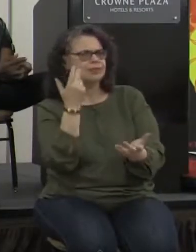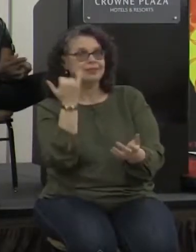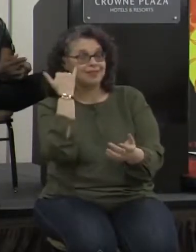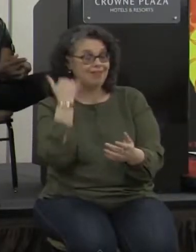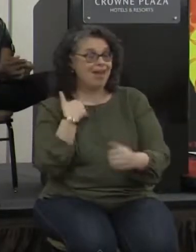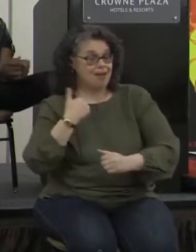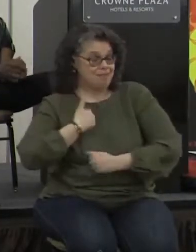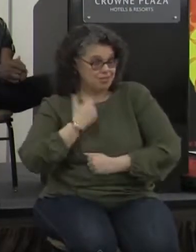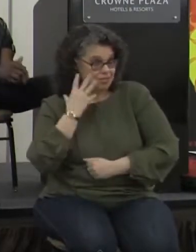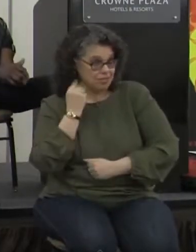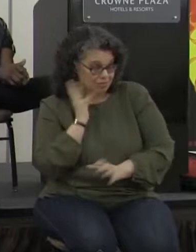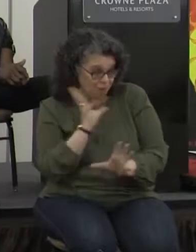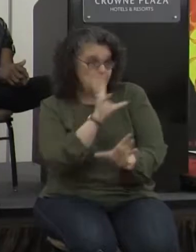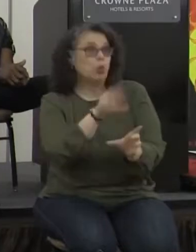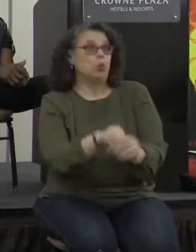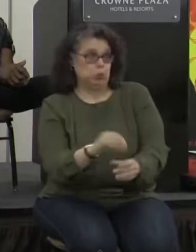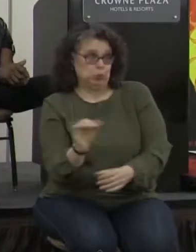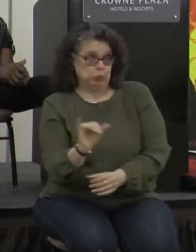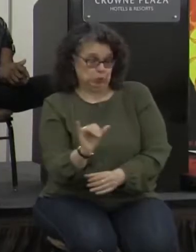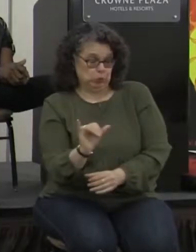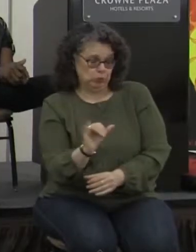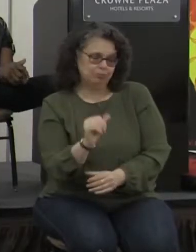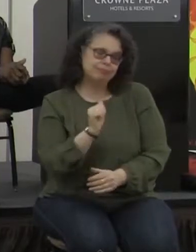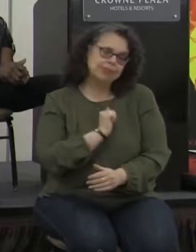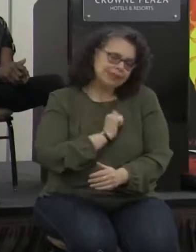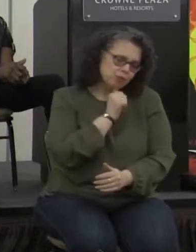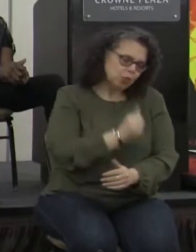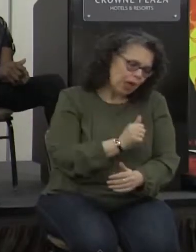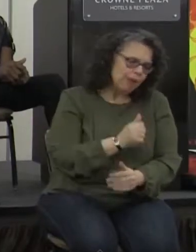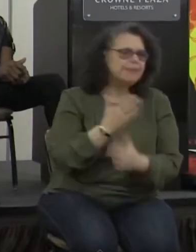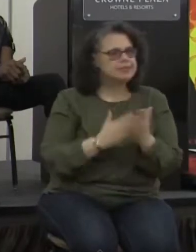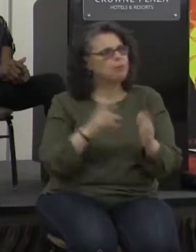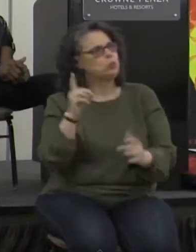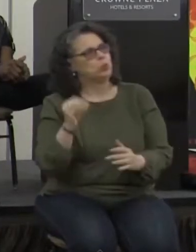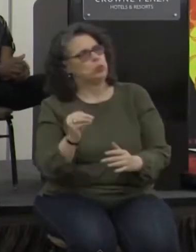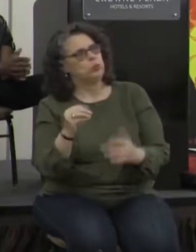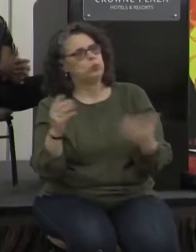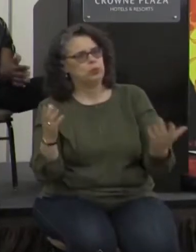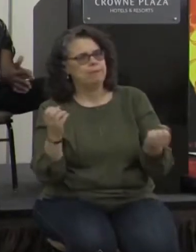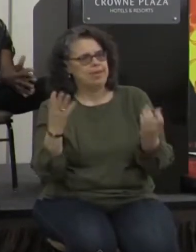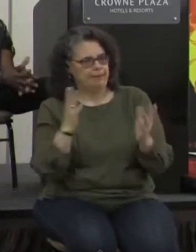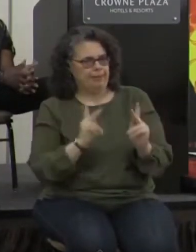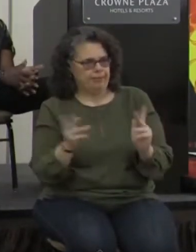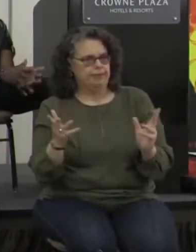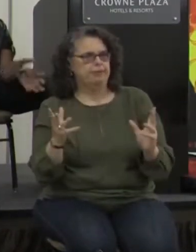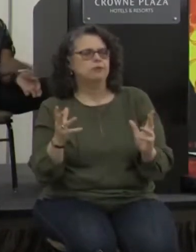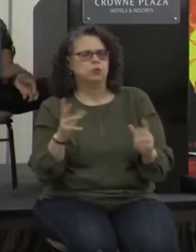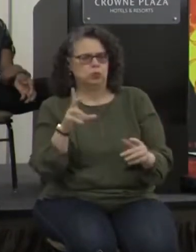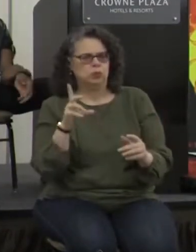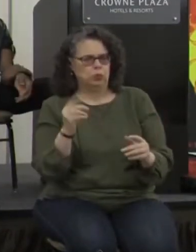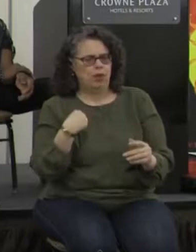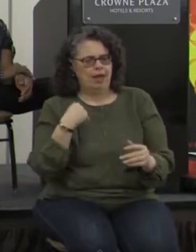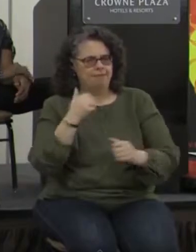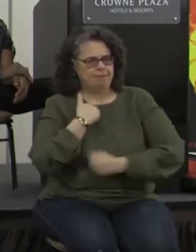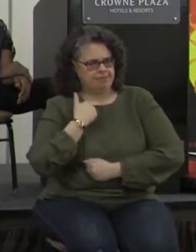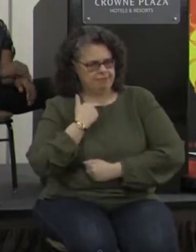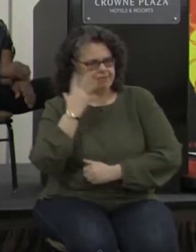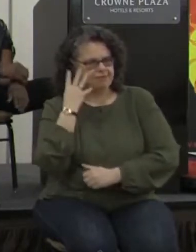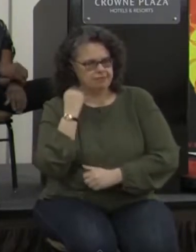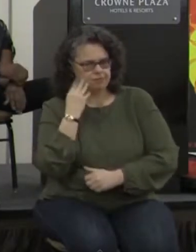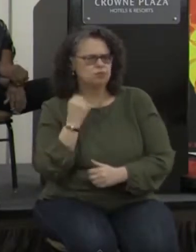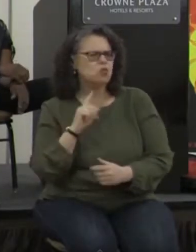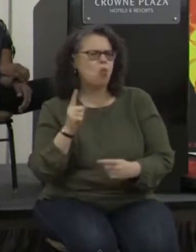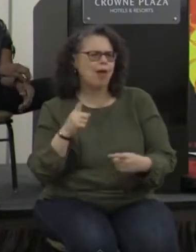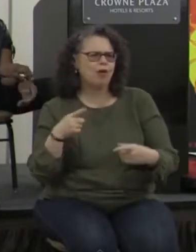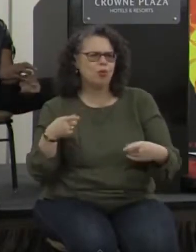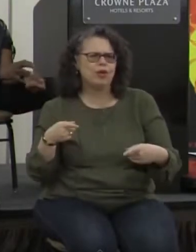military experience, that would be in there as well. I do not, but some people do. Many people do. So those are, where do